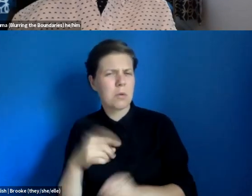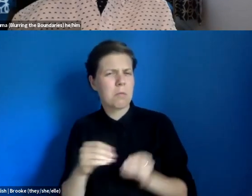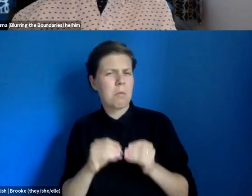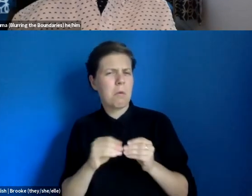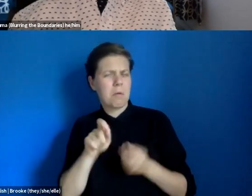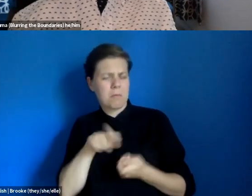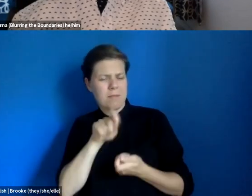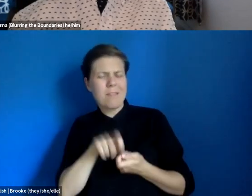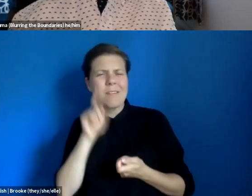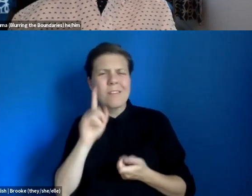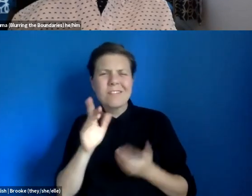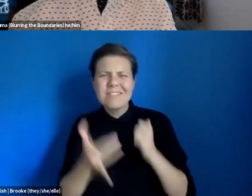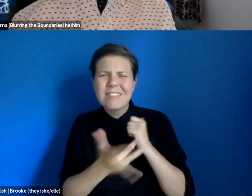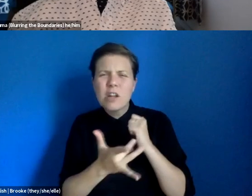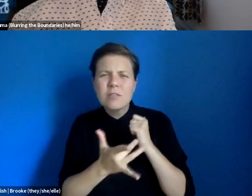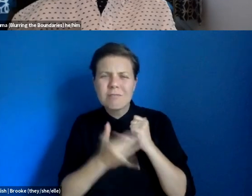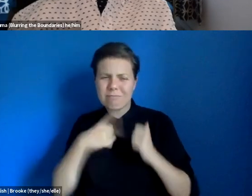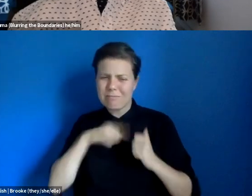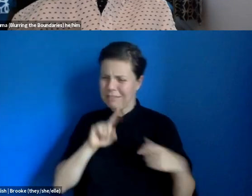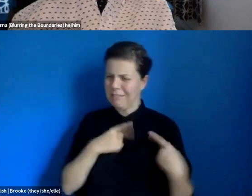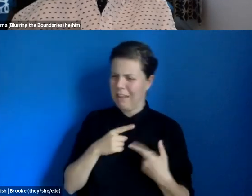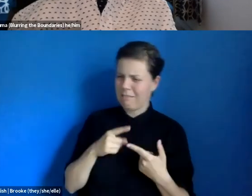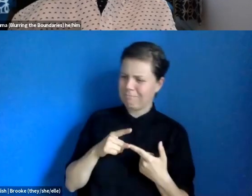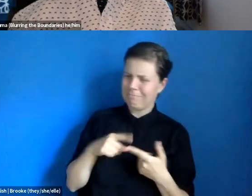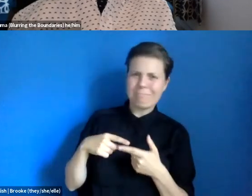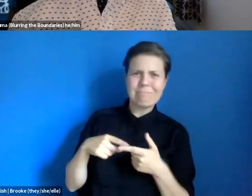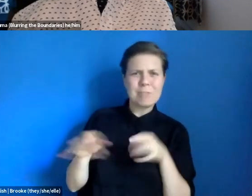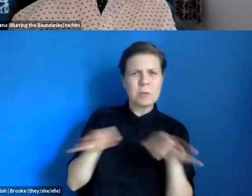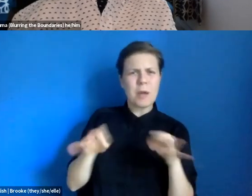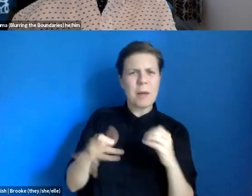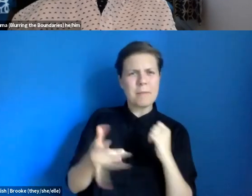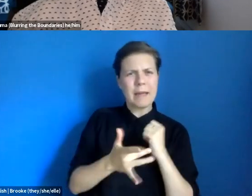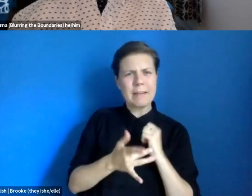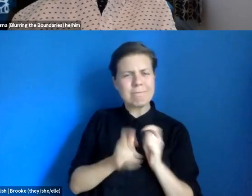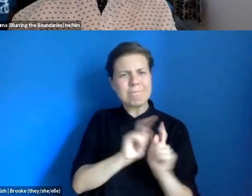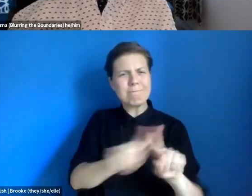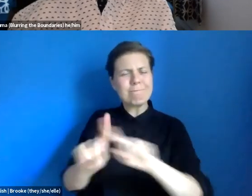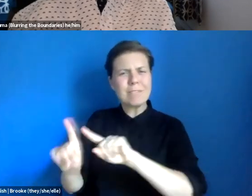But yeah, do we have any? Yeah, who can we point people to check this out?